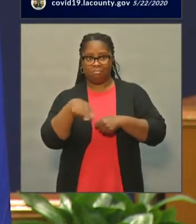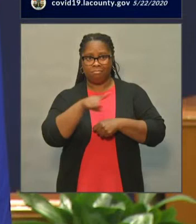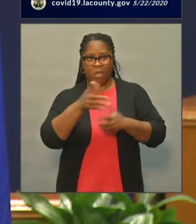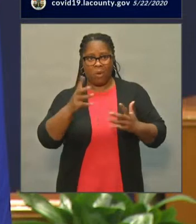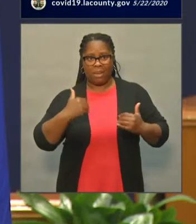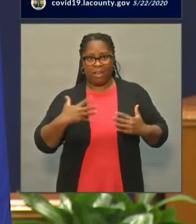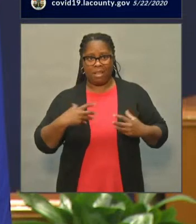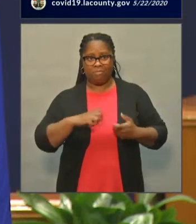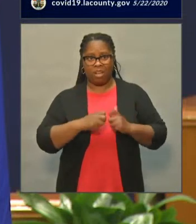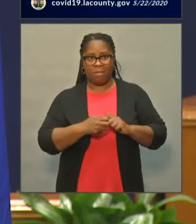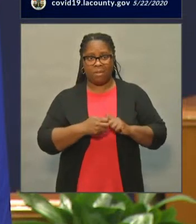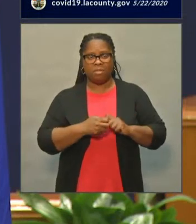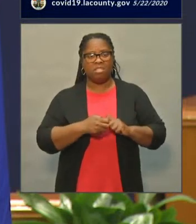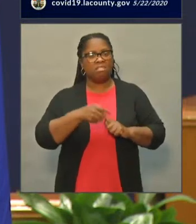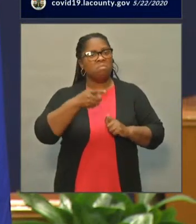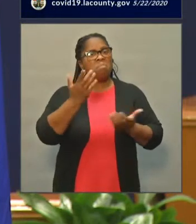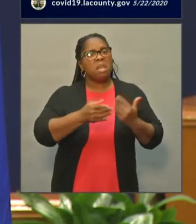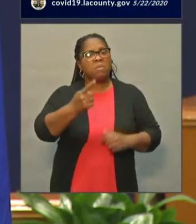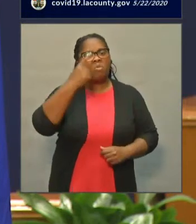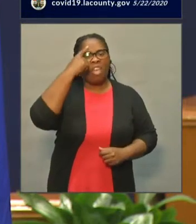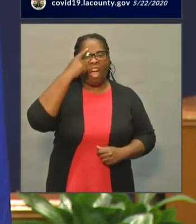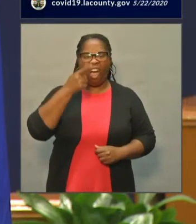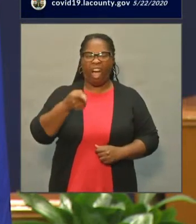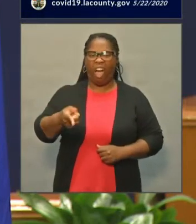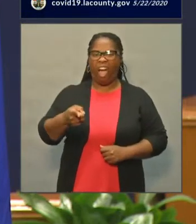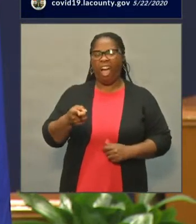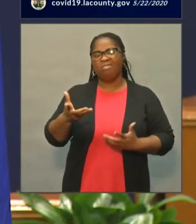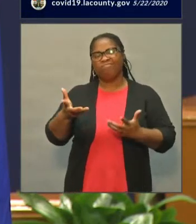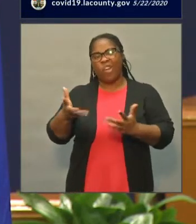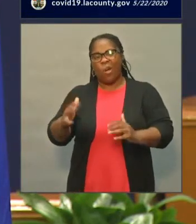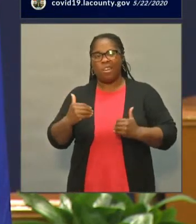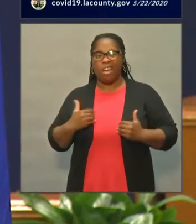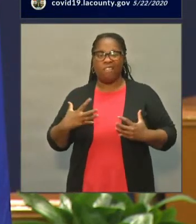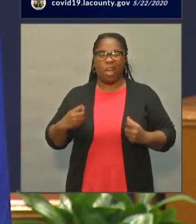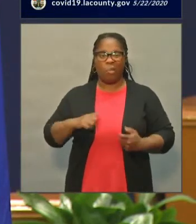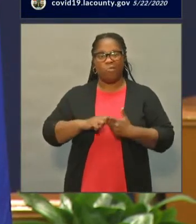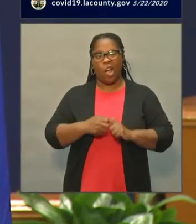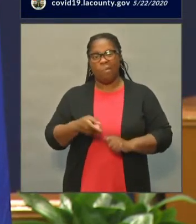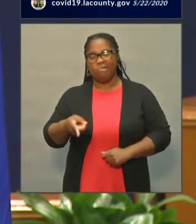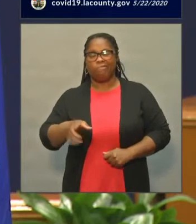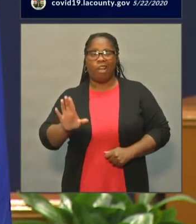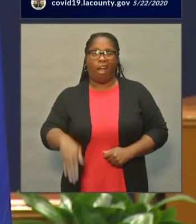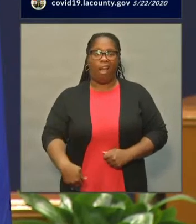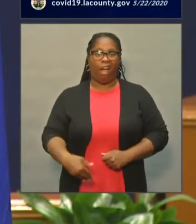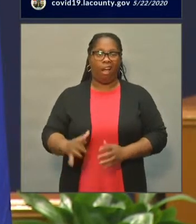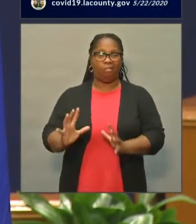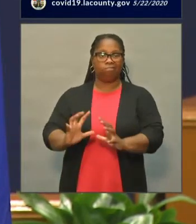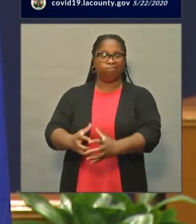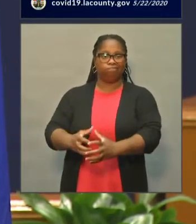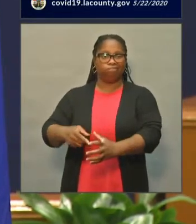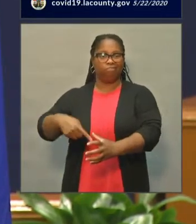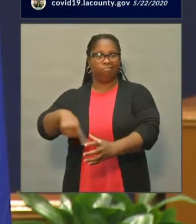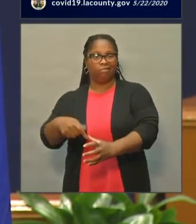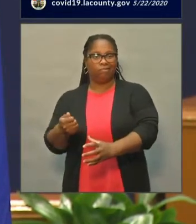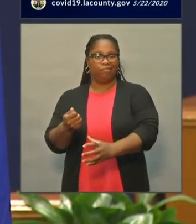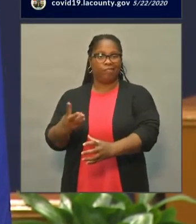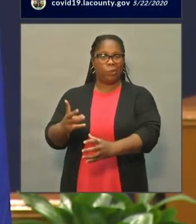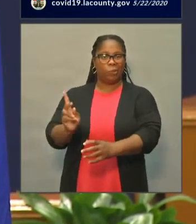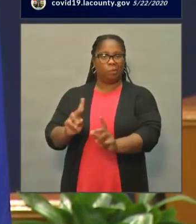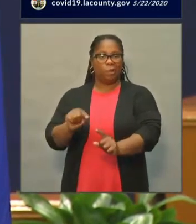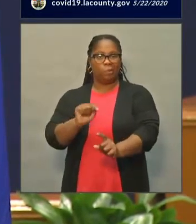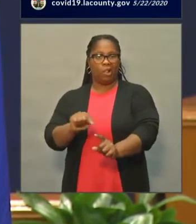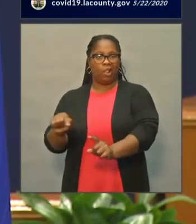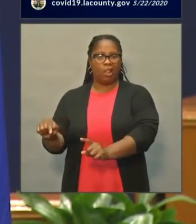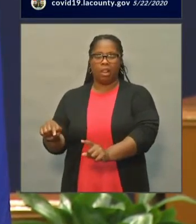think this is a very tiny group of people who are at an elevated risk of serious illness from COVID-19, but here in